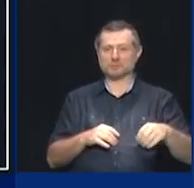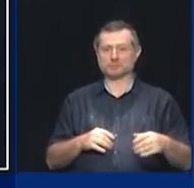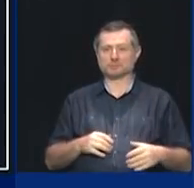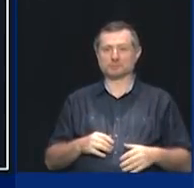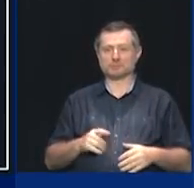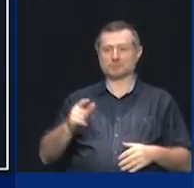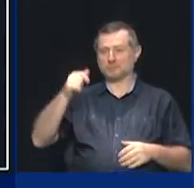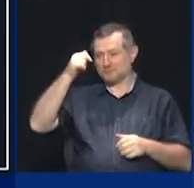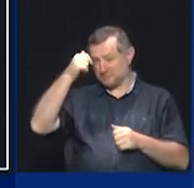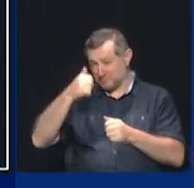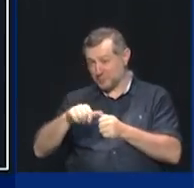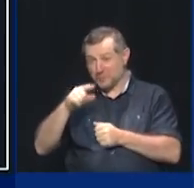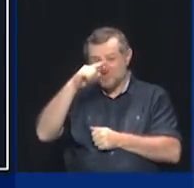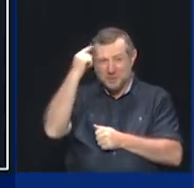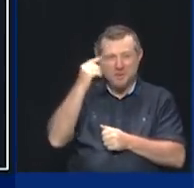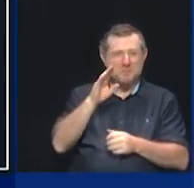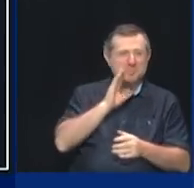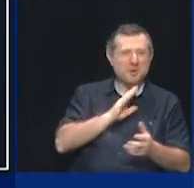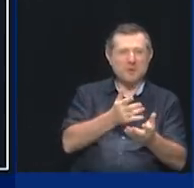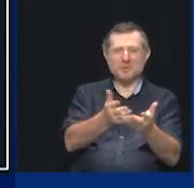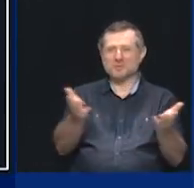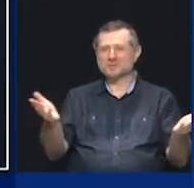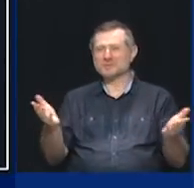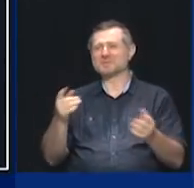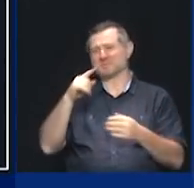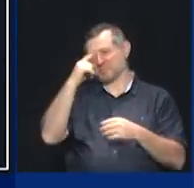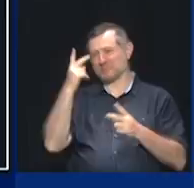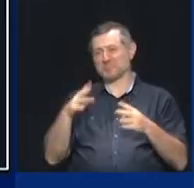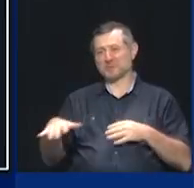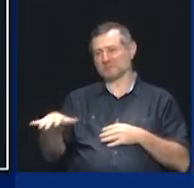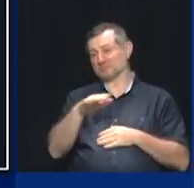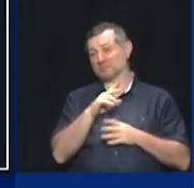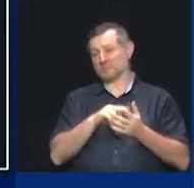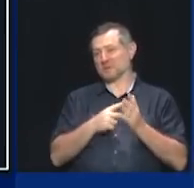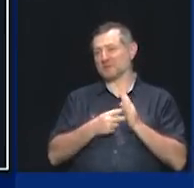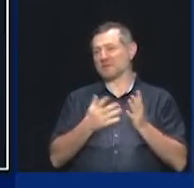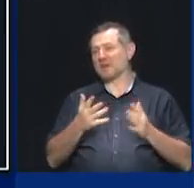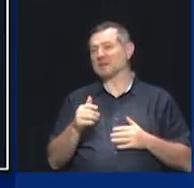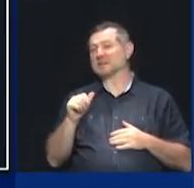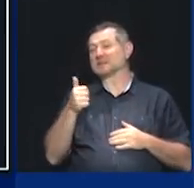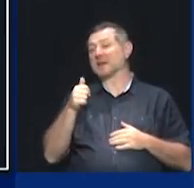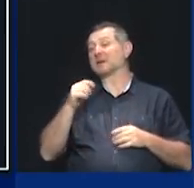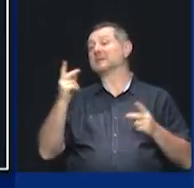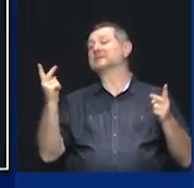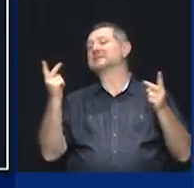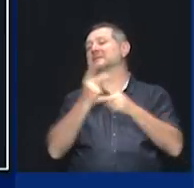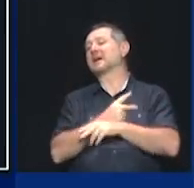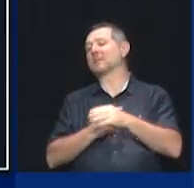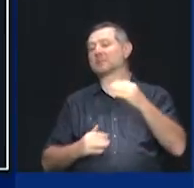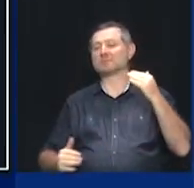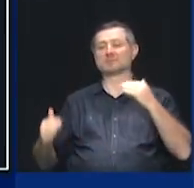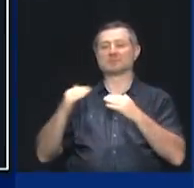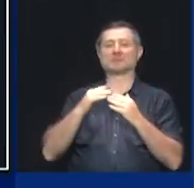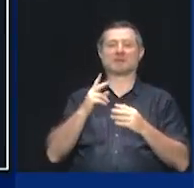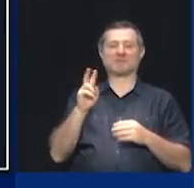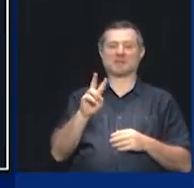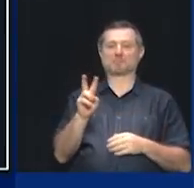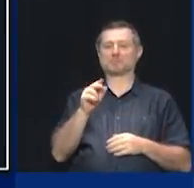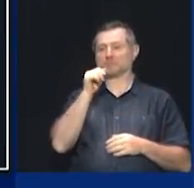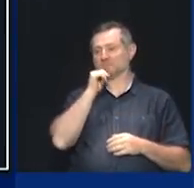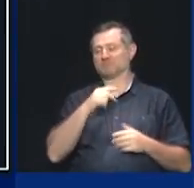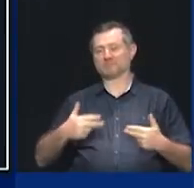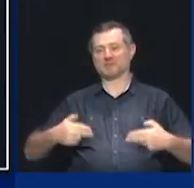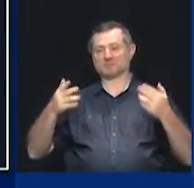brown. Black people are 10 times more likely to be victims of gun violence than white